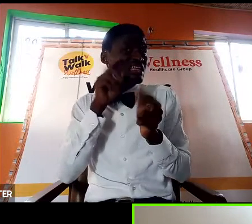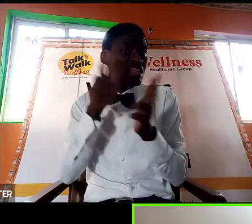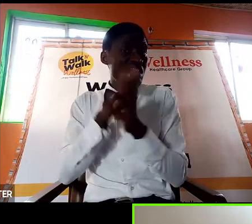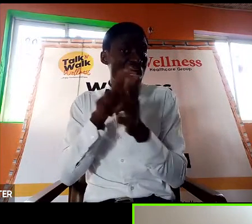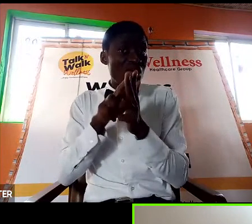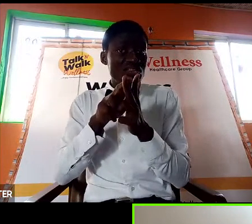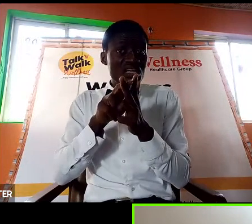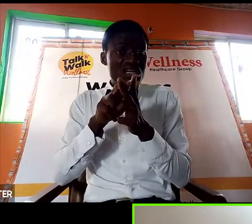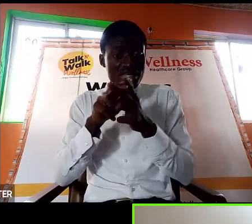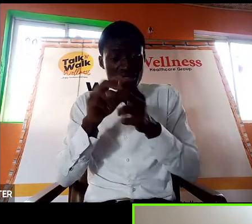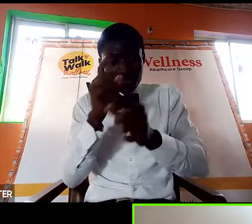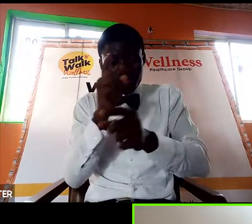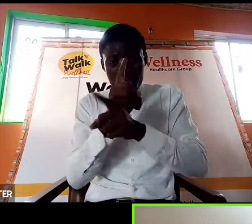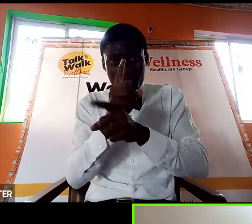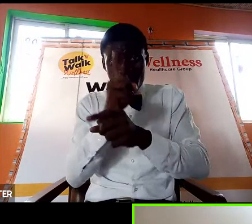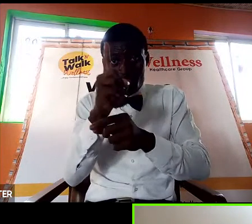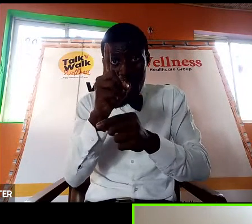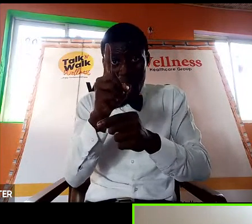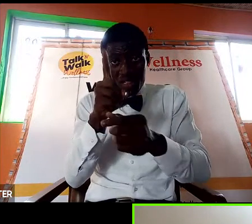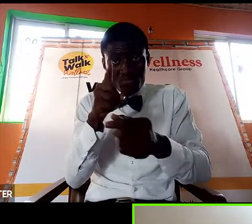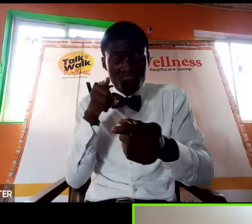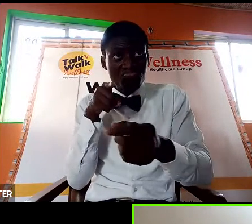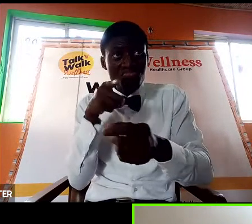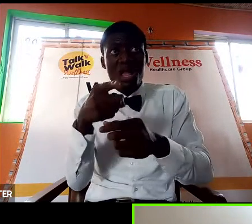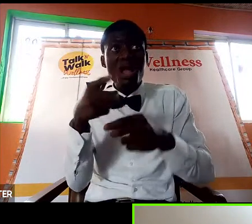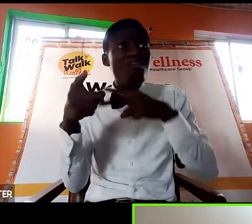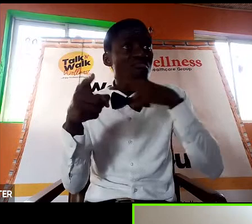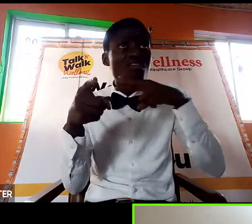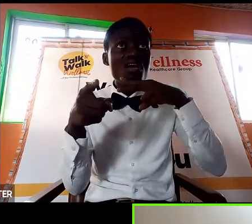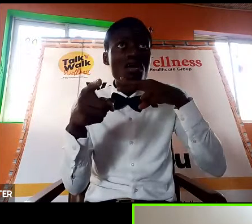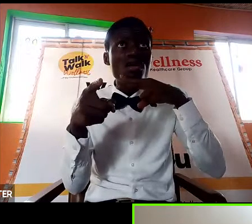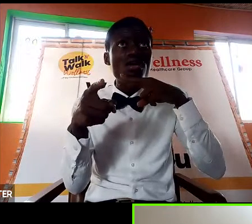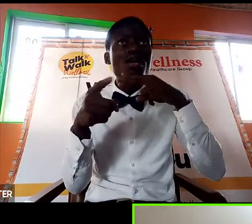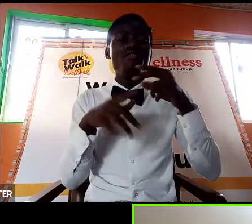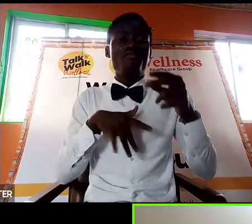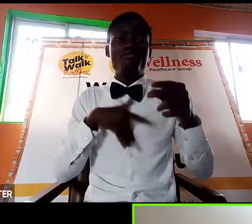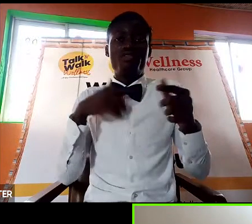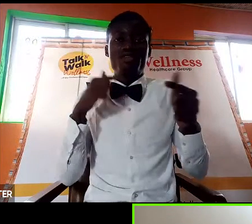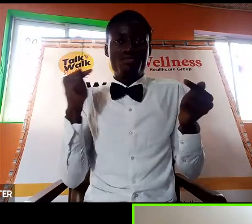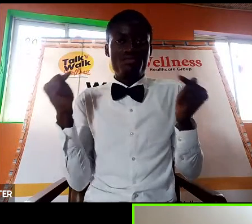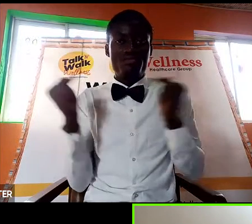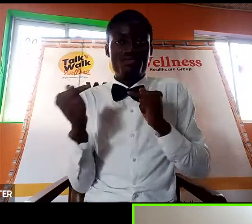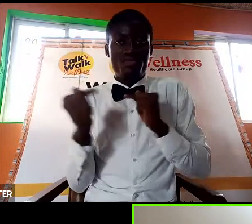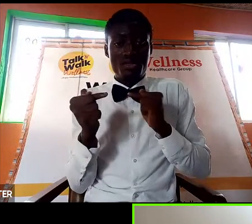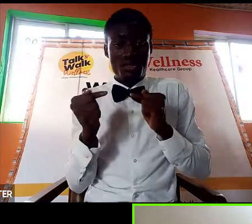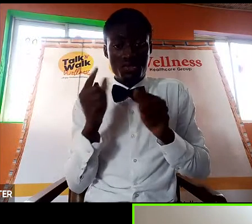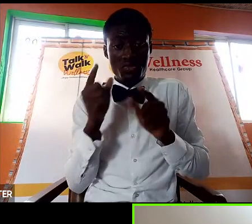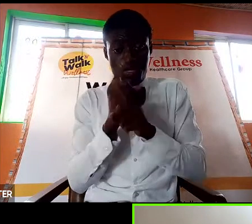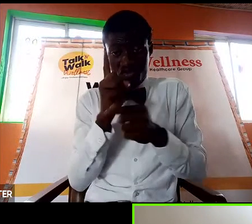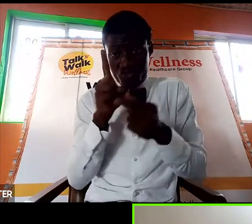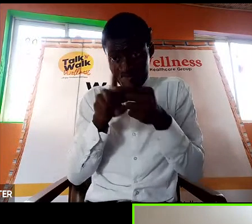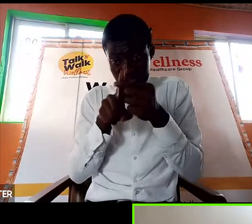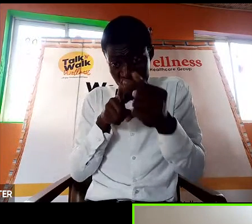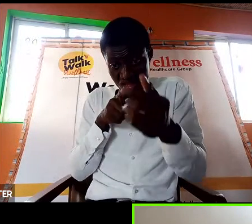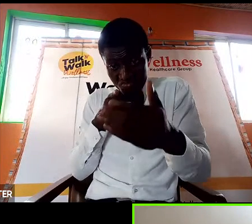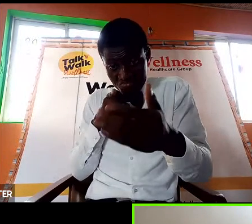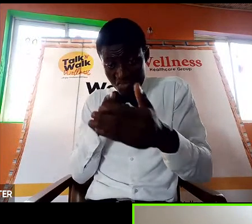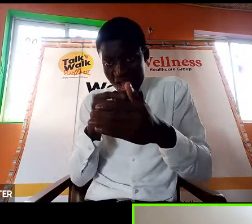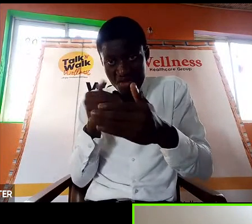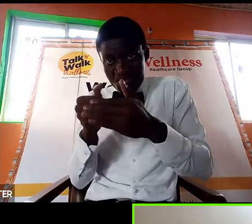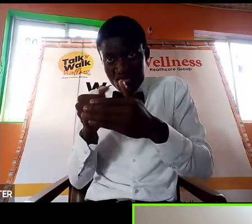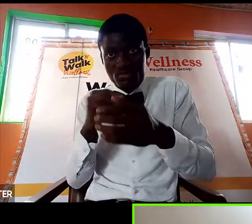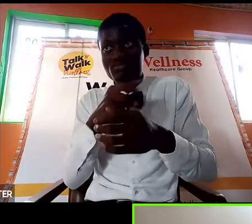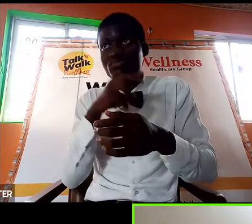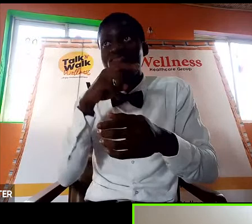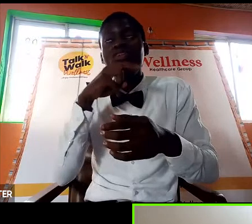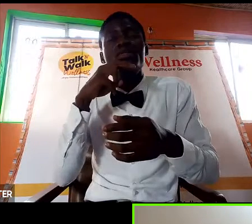if you bring it close to a woman, so those kind of men, bring it close to their vagina, they feel pain. Not to now talk of you are trying to even penetrate,